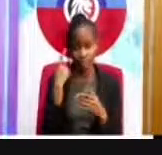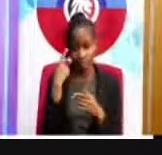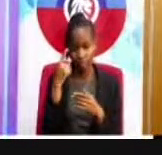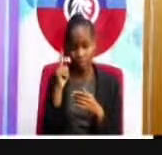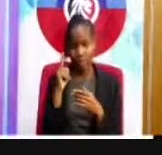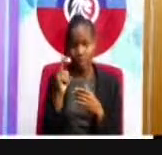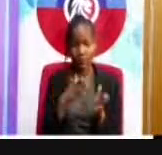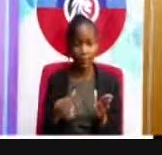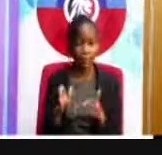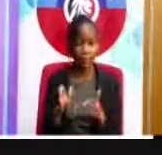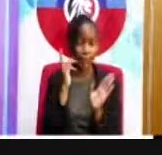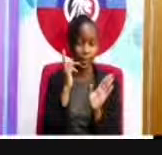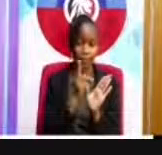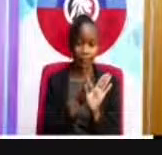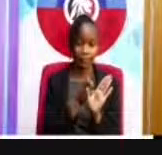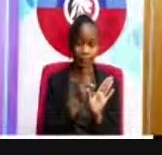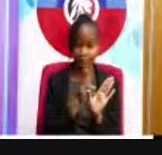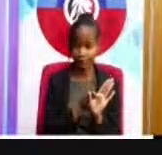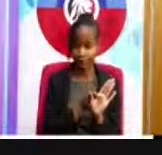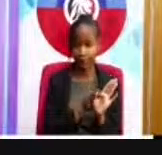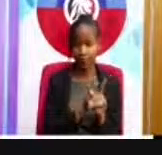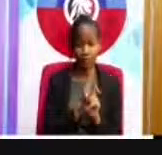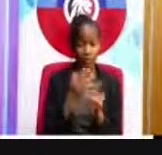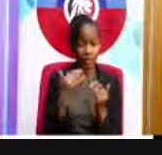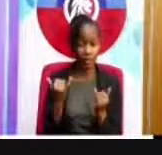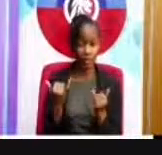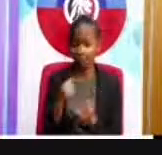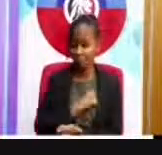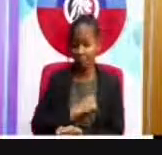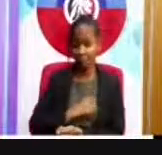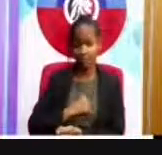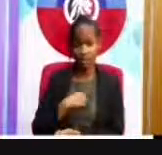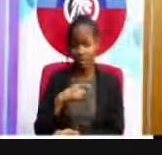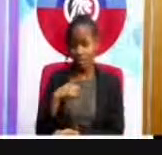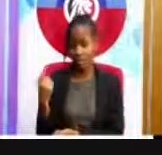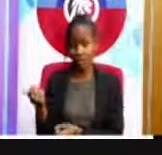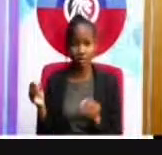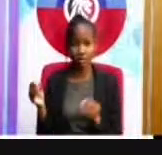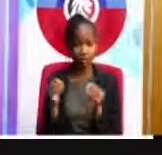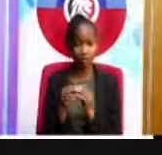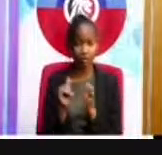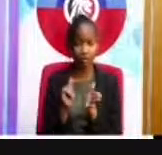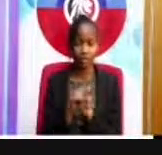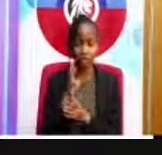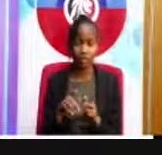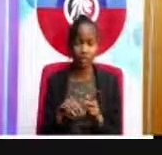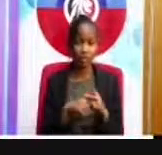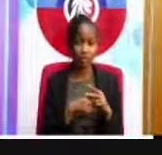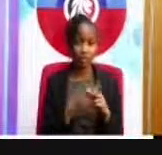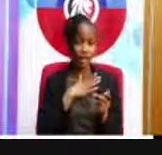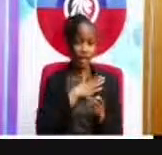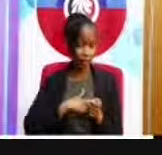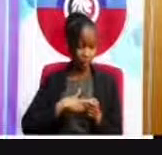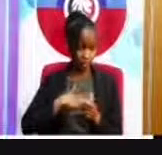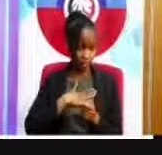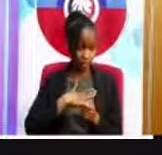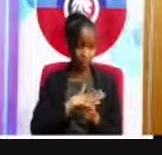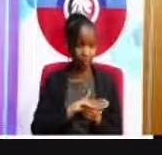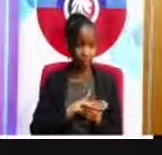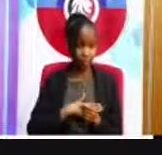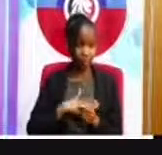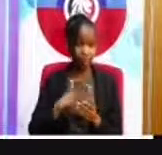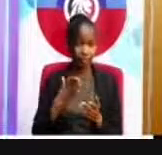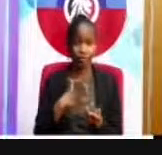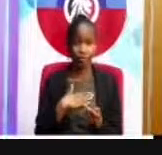participate. I unfortunately have to go to another meeting that cannot wait. I appreciate my attendance and thank you for